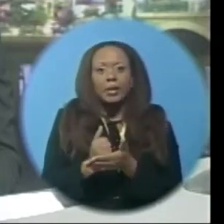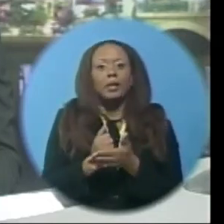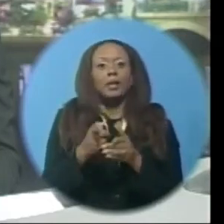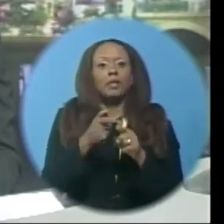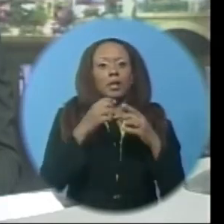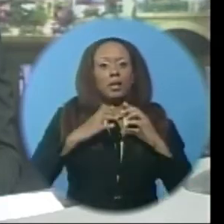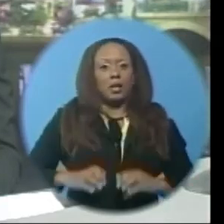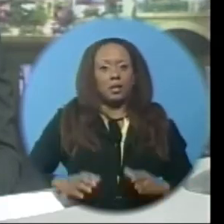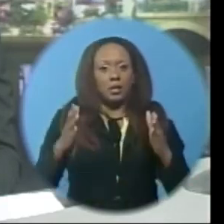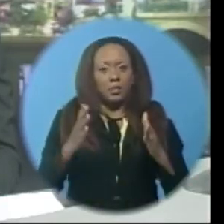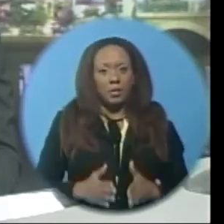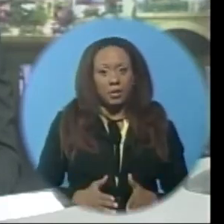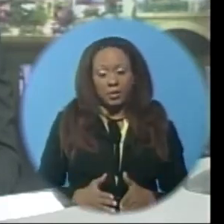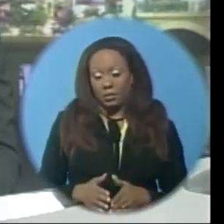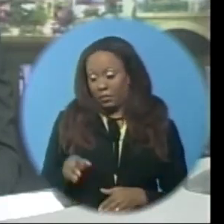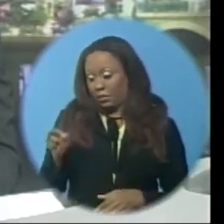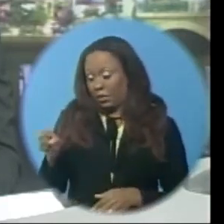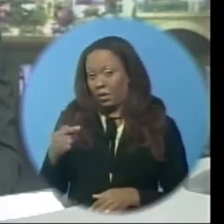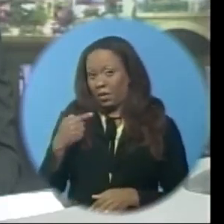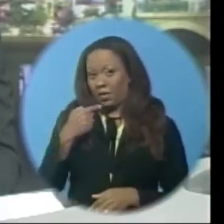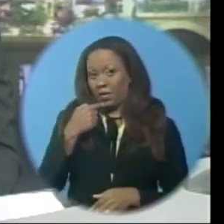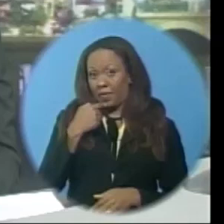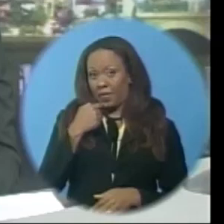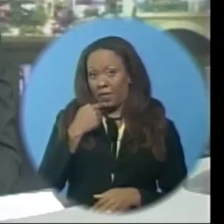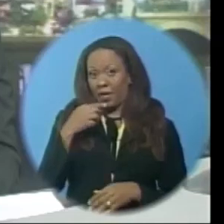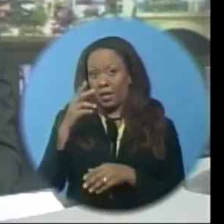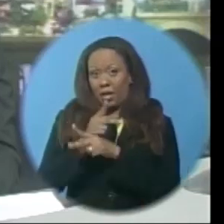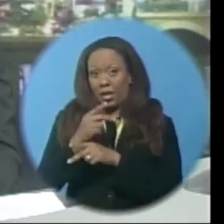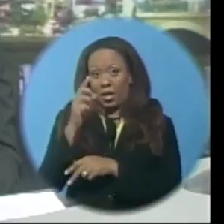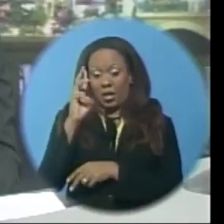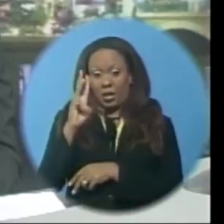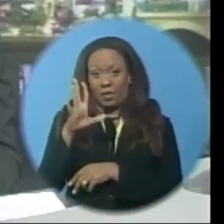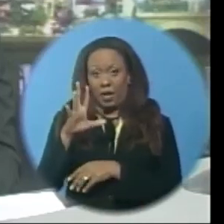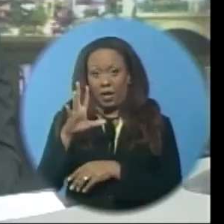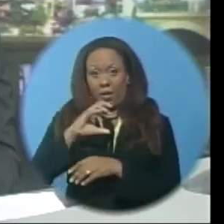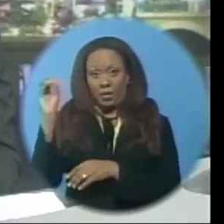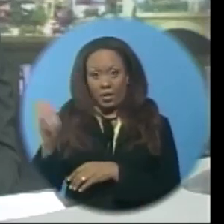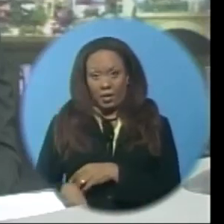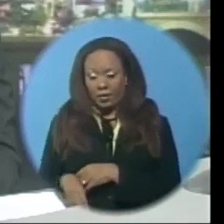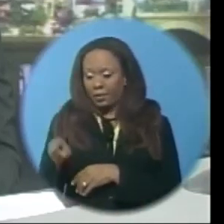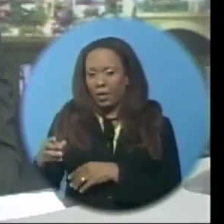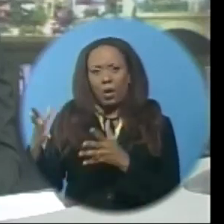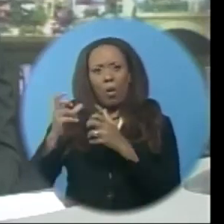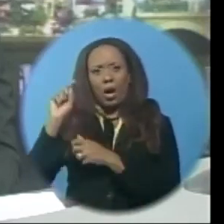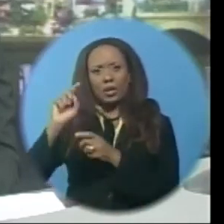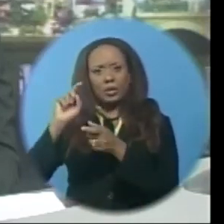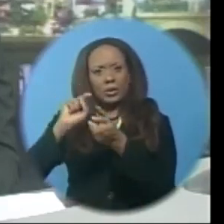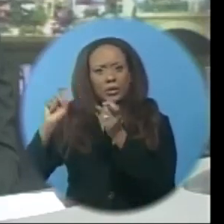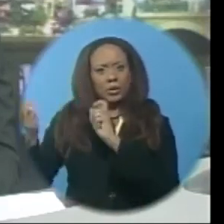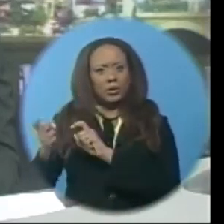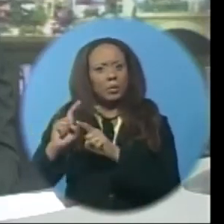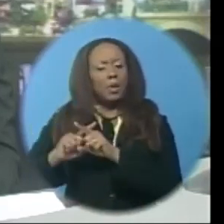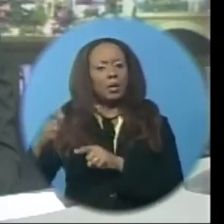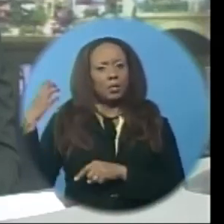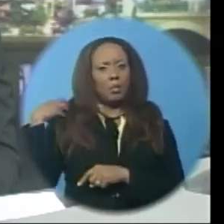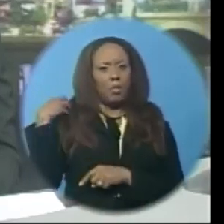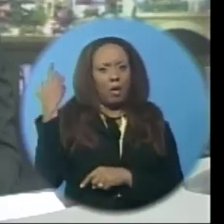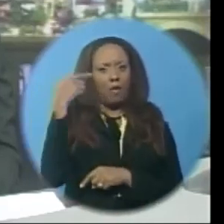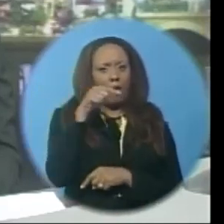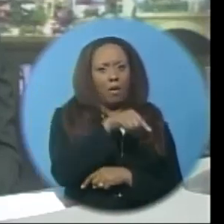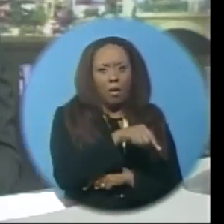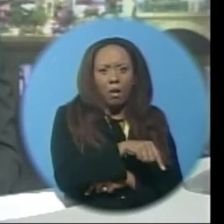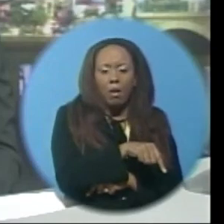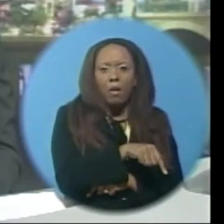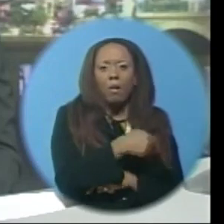customers and, according to Prime Minister Brown, keeps 65% of the yields. The government is trying to change this, but Sandals chairman Gordon